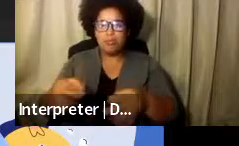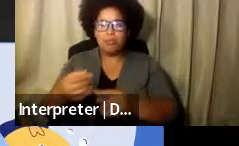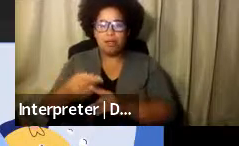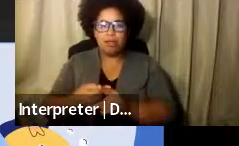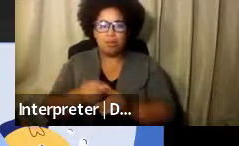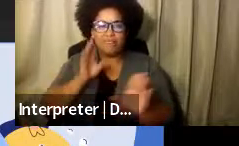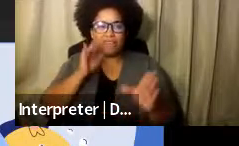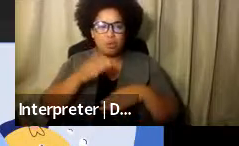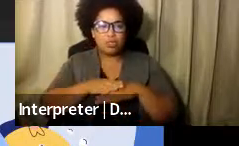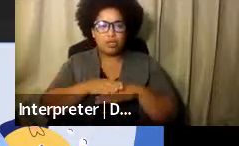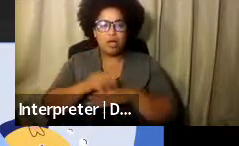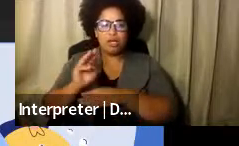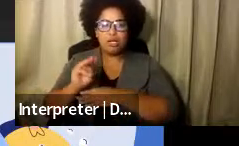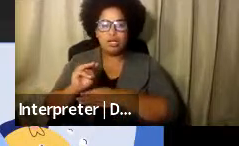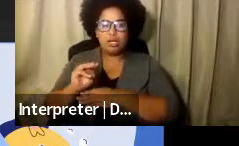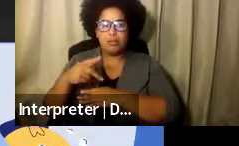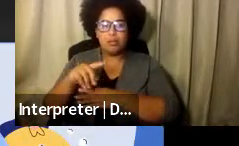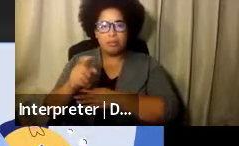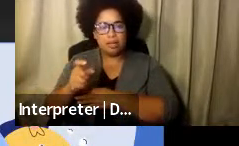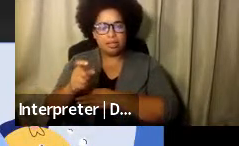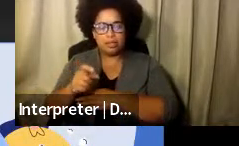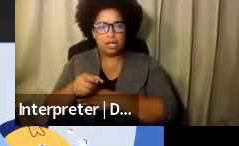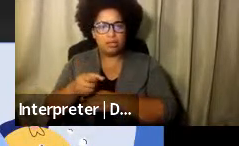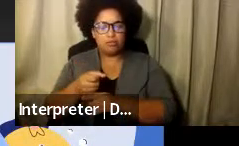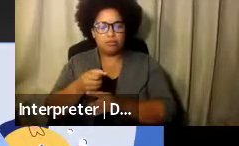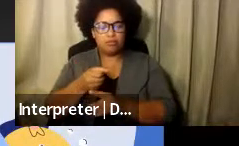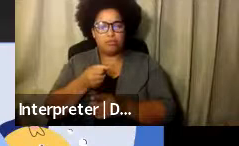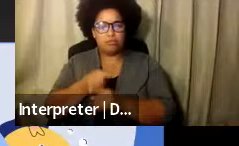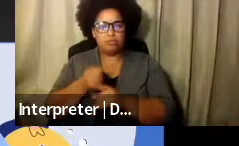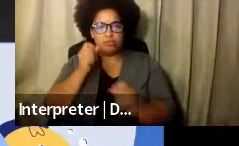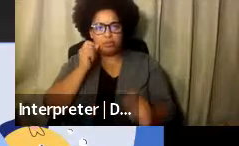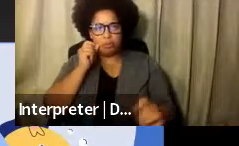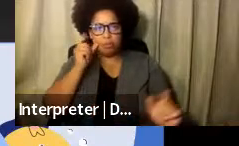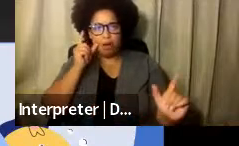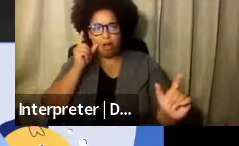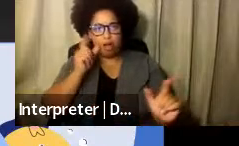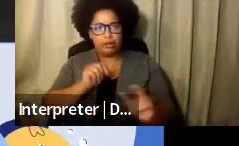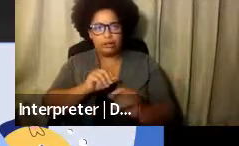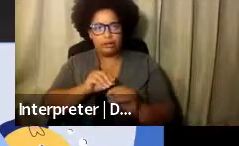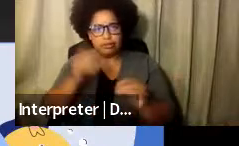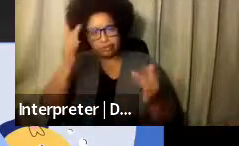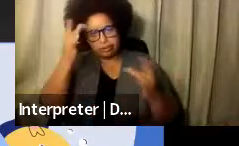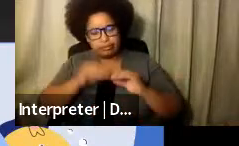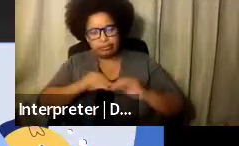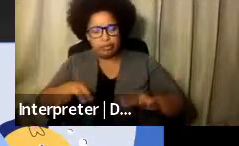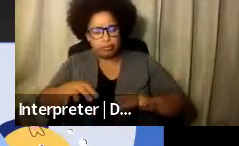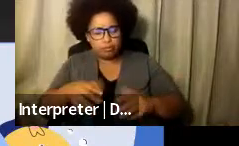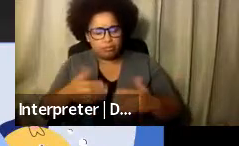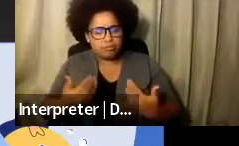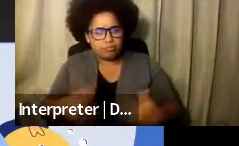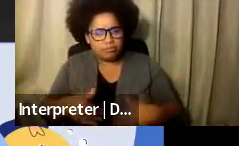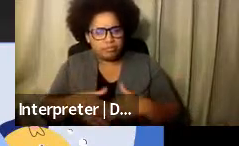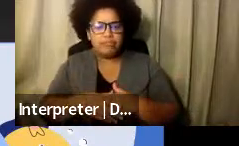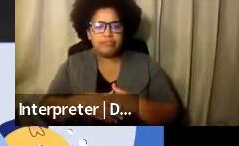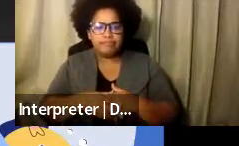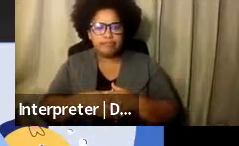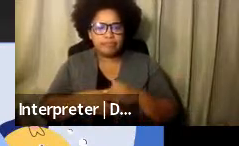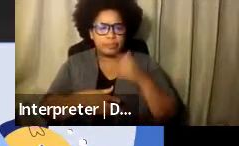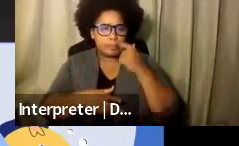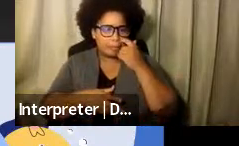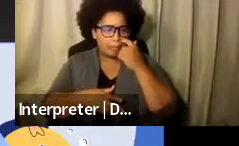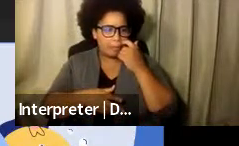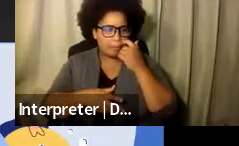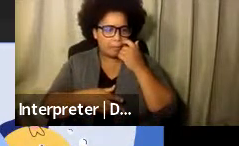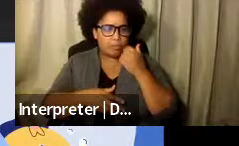on monkeypox, a little surprise epidemic in the middle of all of this. And so this